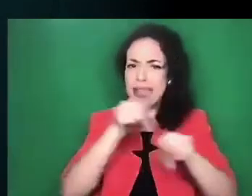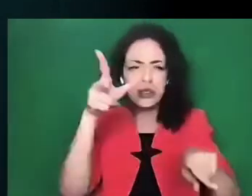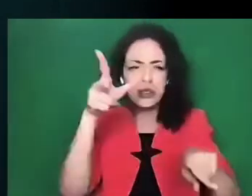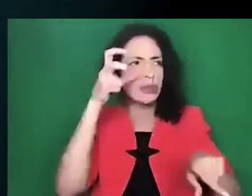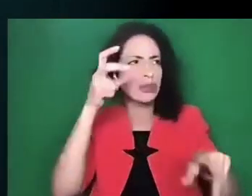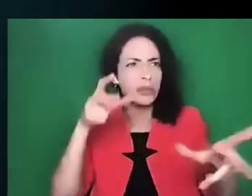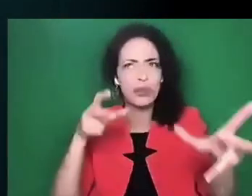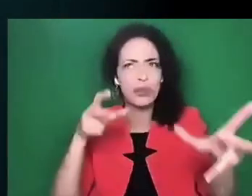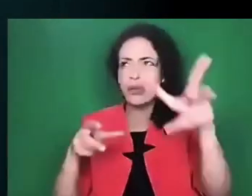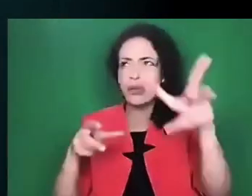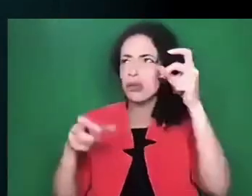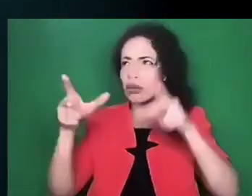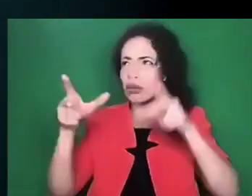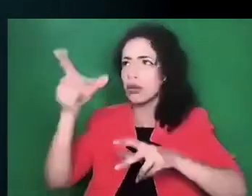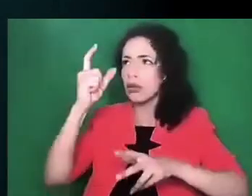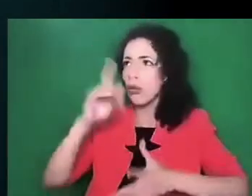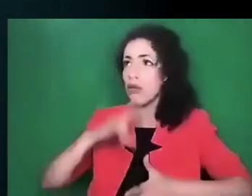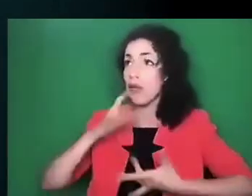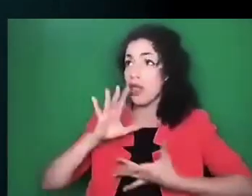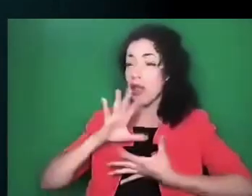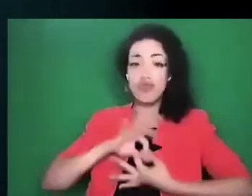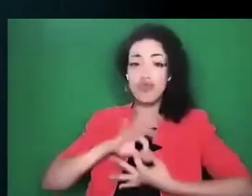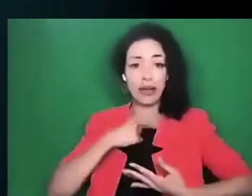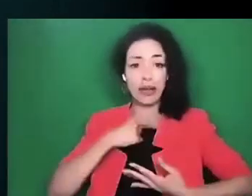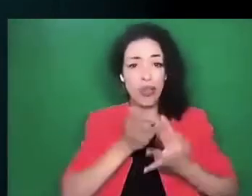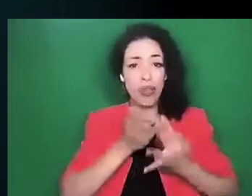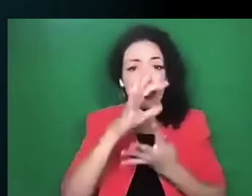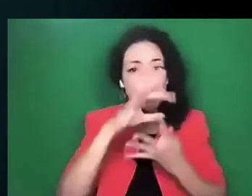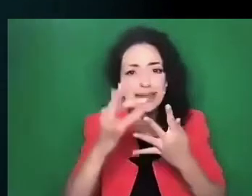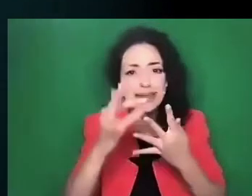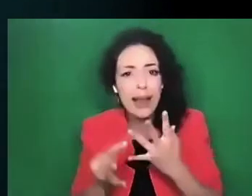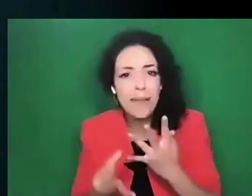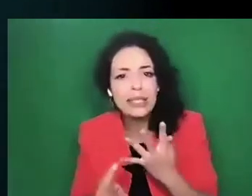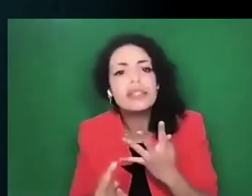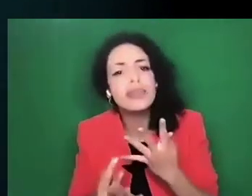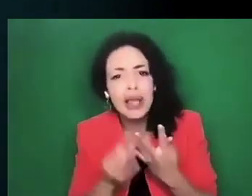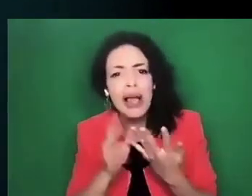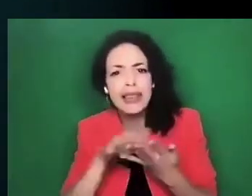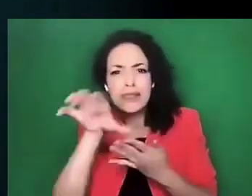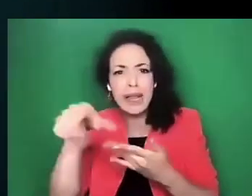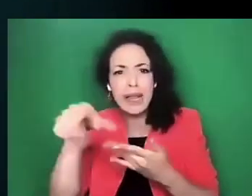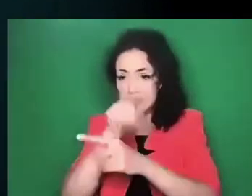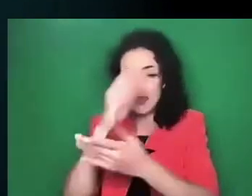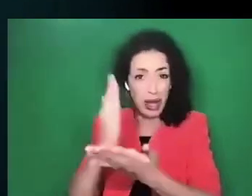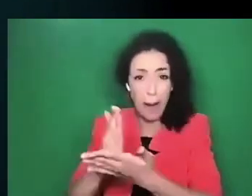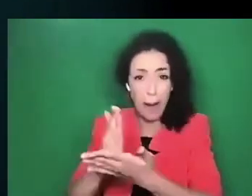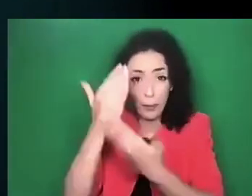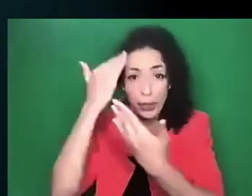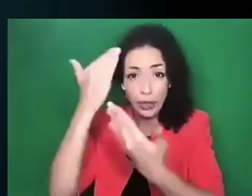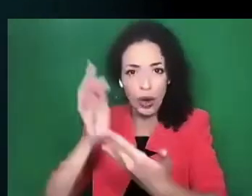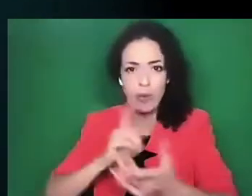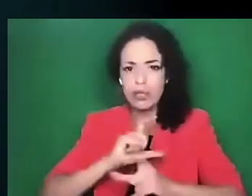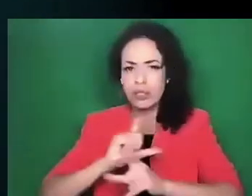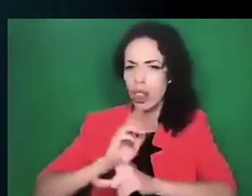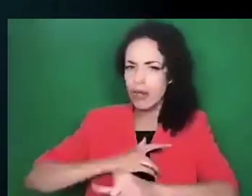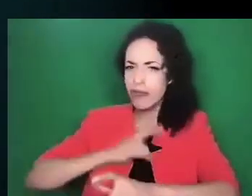these elements and places that are relatively unknown to us. So in that sense, getting to know more about the